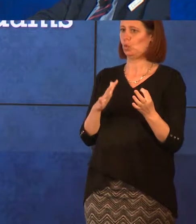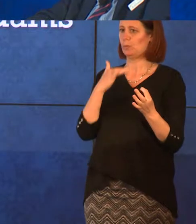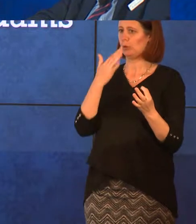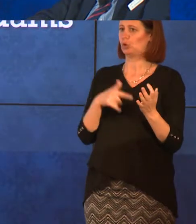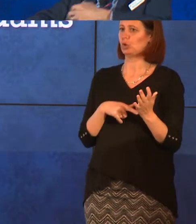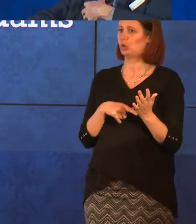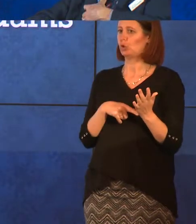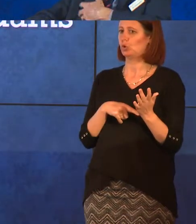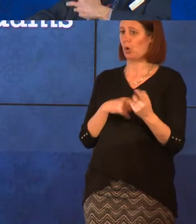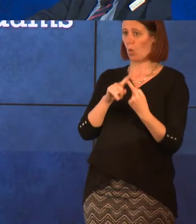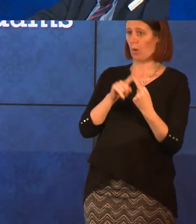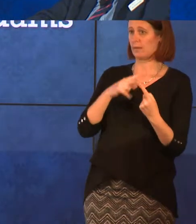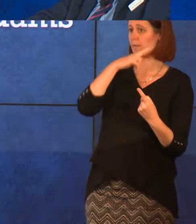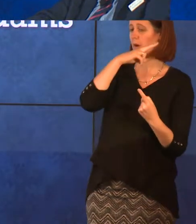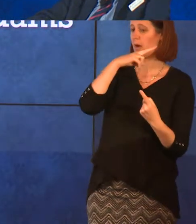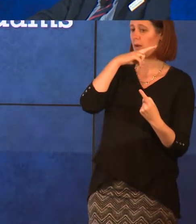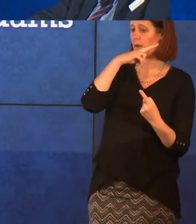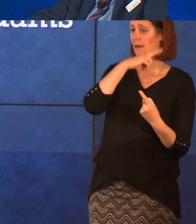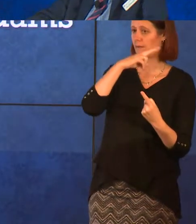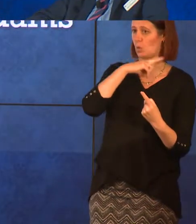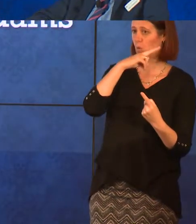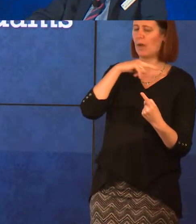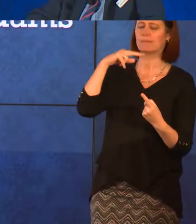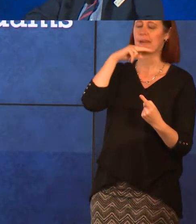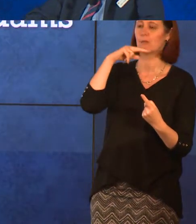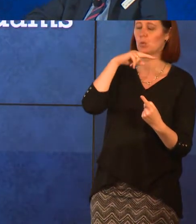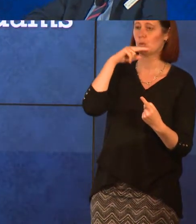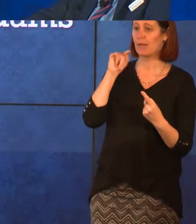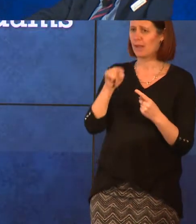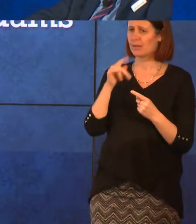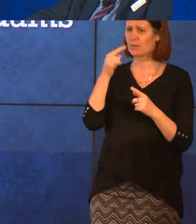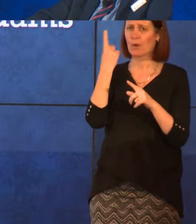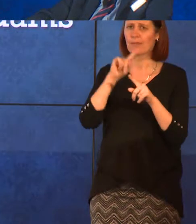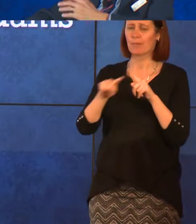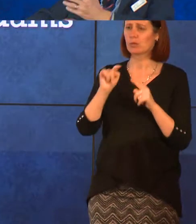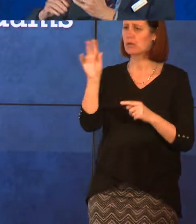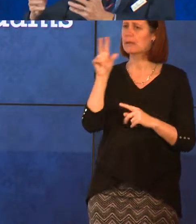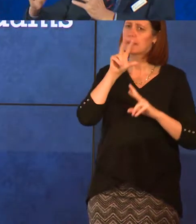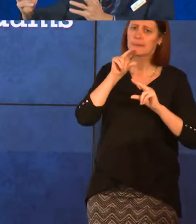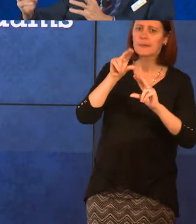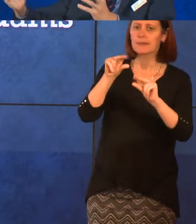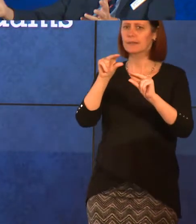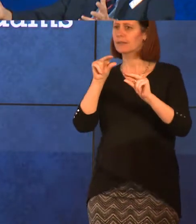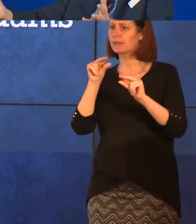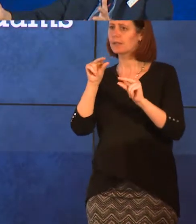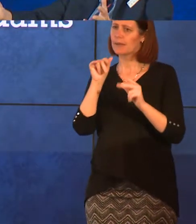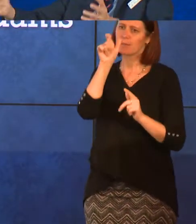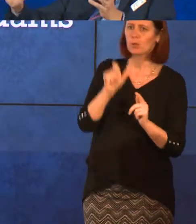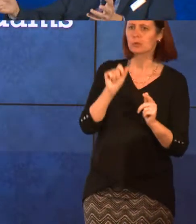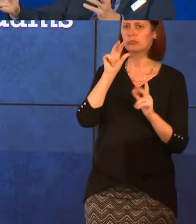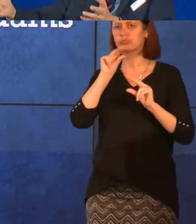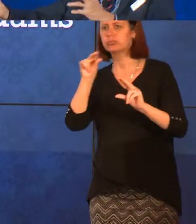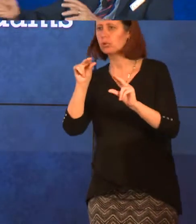underutilised. One is my nephew. My brother is one of the most articulate people in the country, and he can't get adequate services for